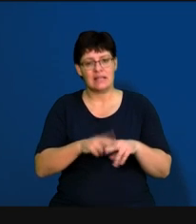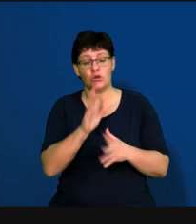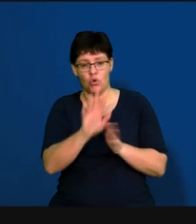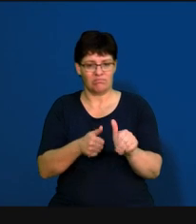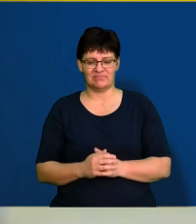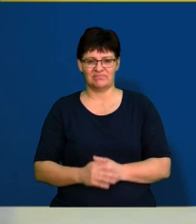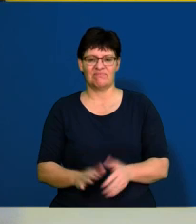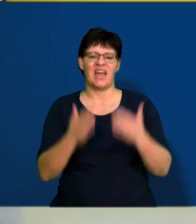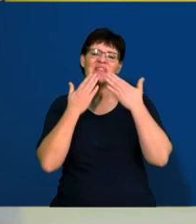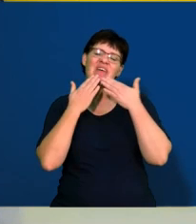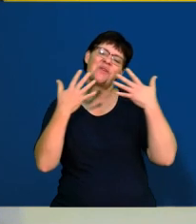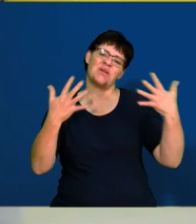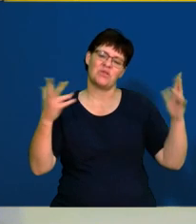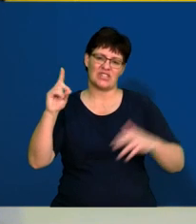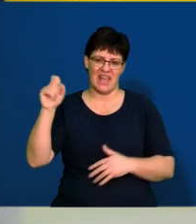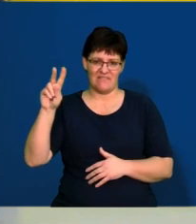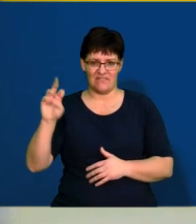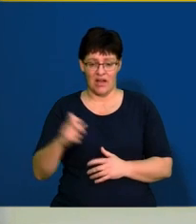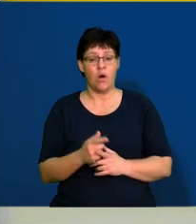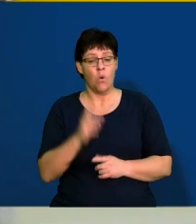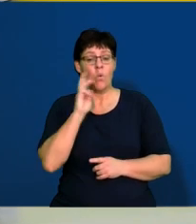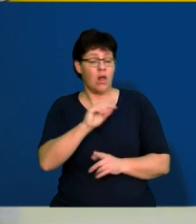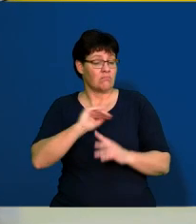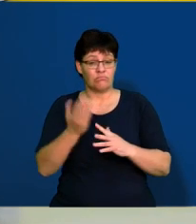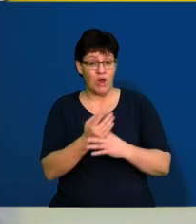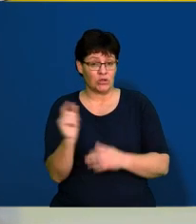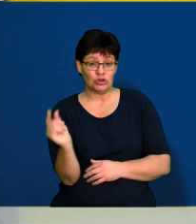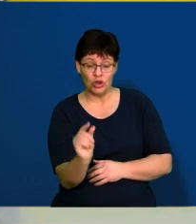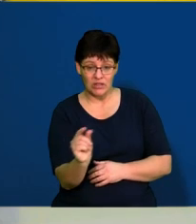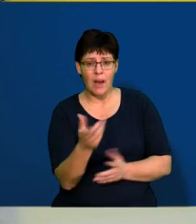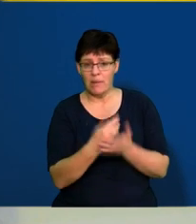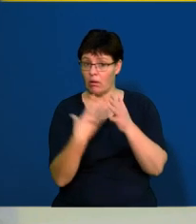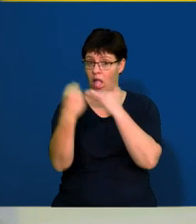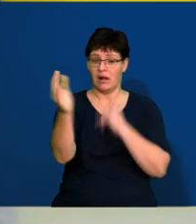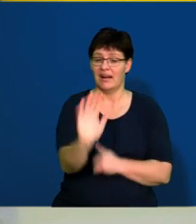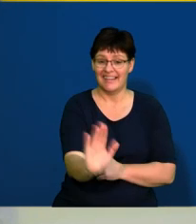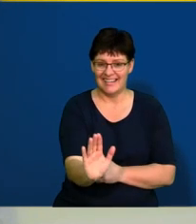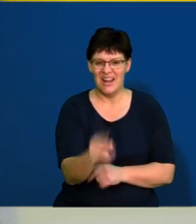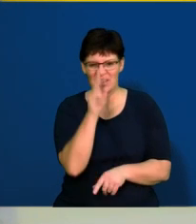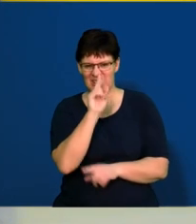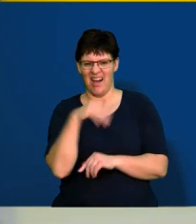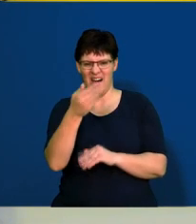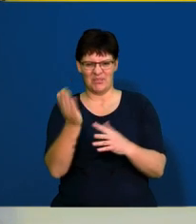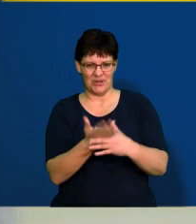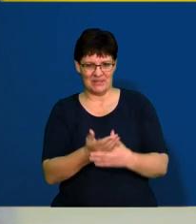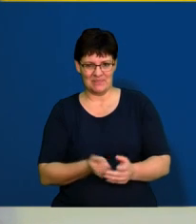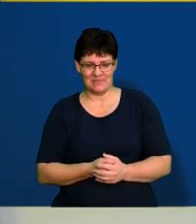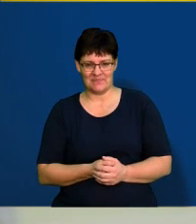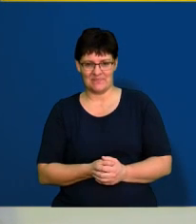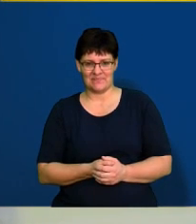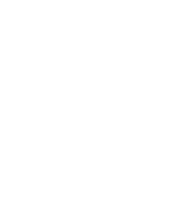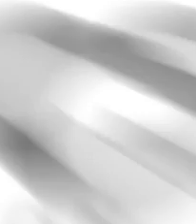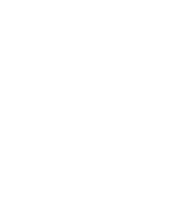up. Thank you so much, Dave. Guys, we are going to take a very short break, but don't go anywhere. We'll see you straight after